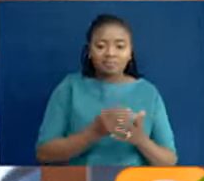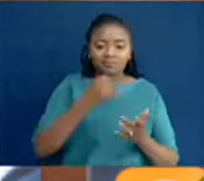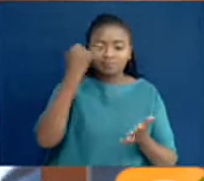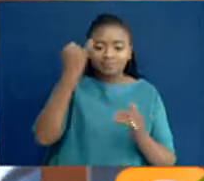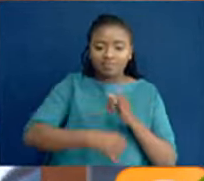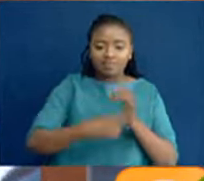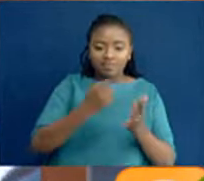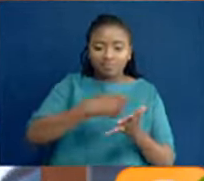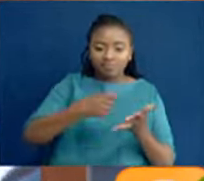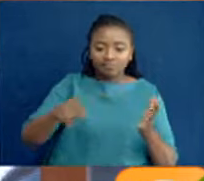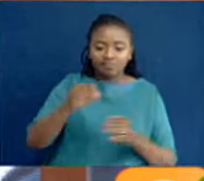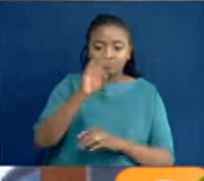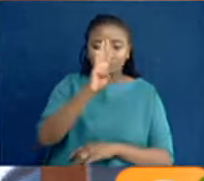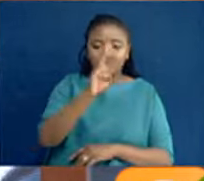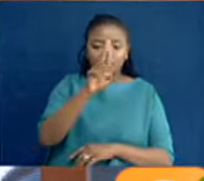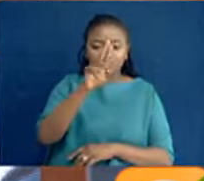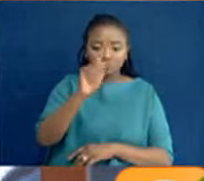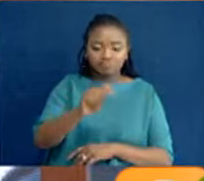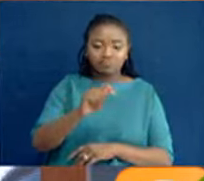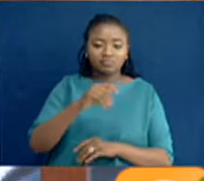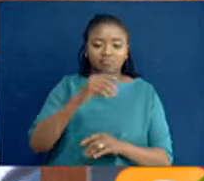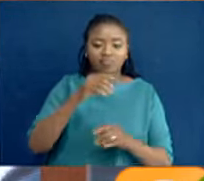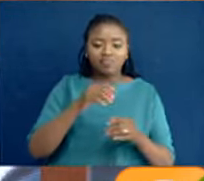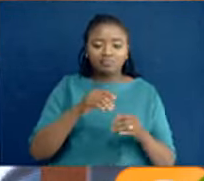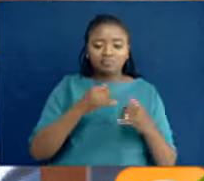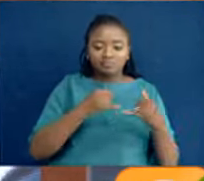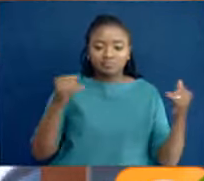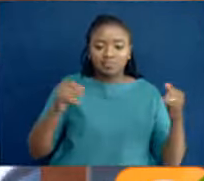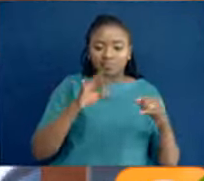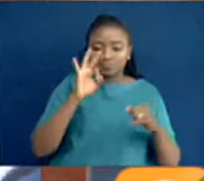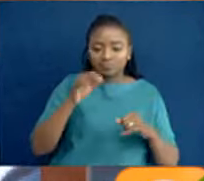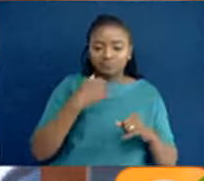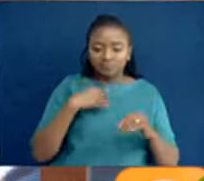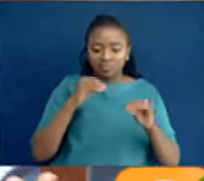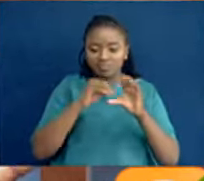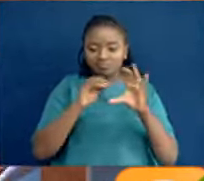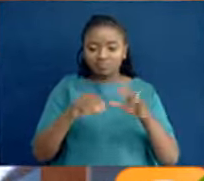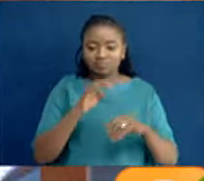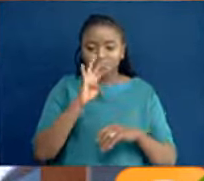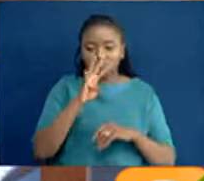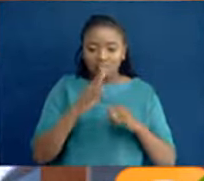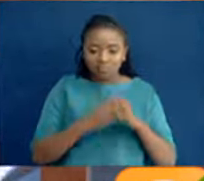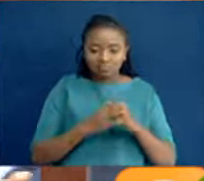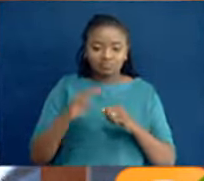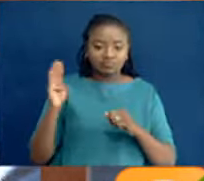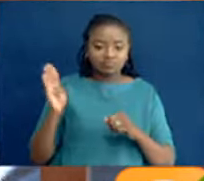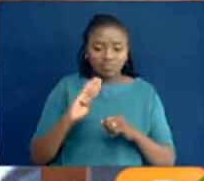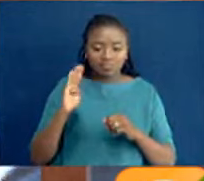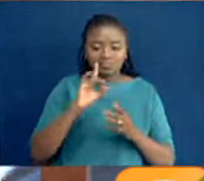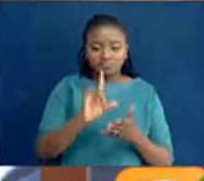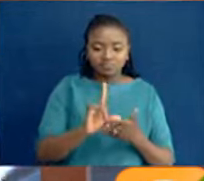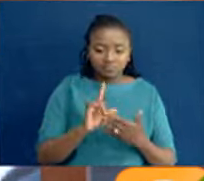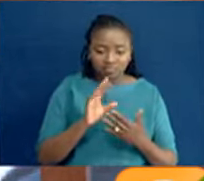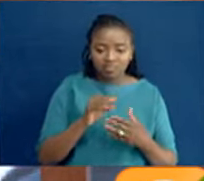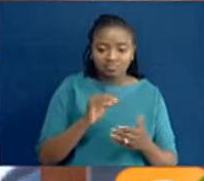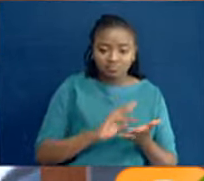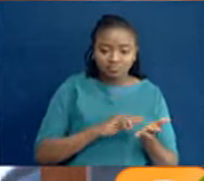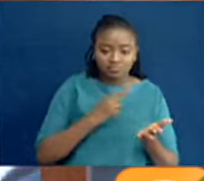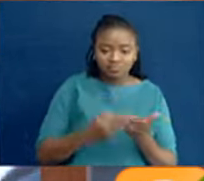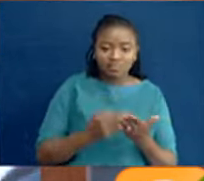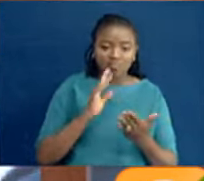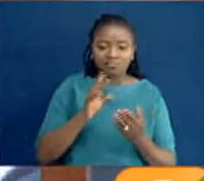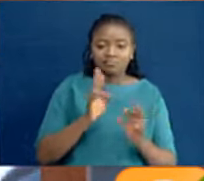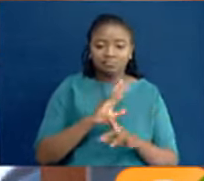signing of the BRT line 3. Mm-hmm. There's an investment of $49 billion of concessional loan and resources that are going to be given by European